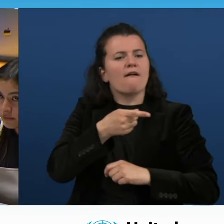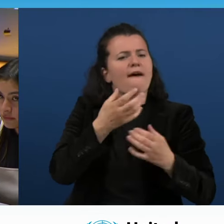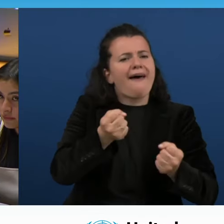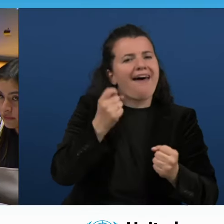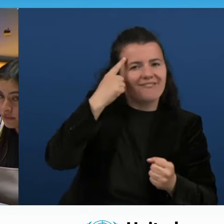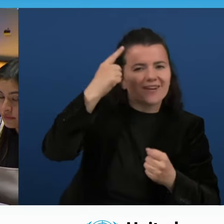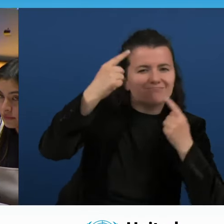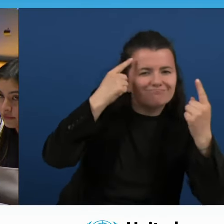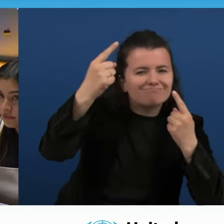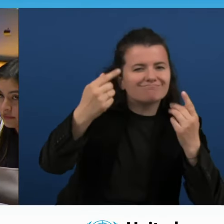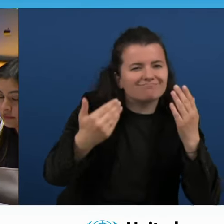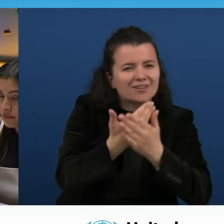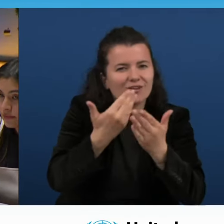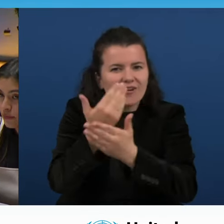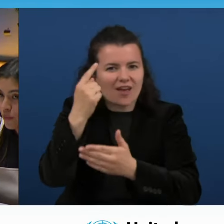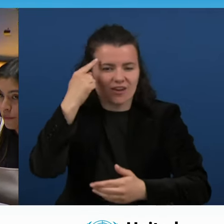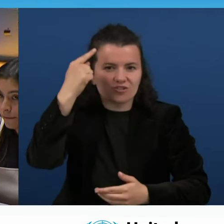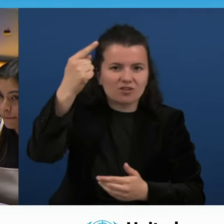justice, and sustainable development.